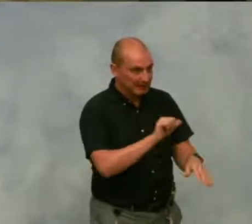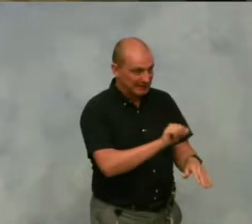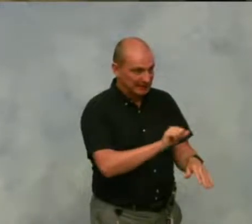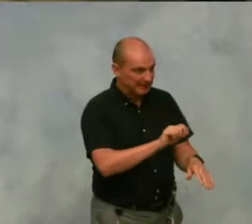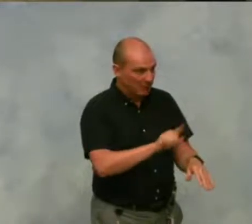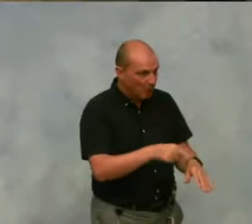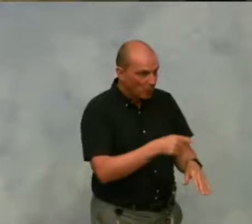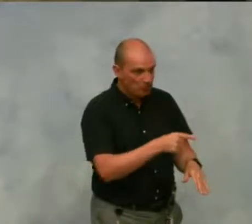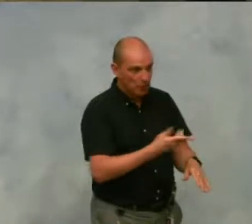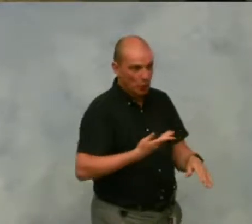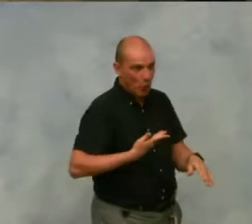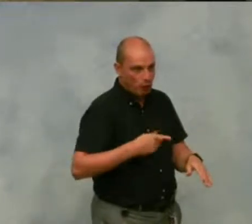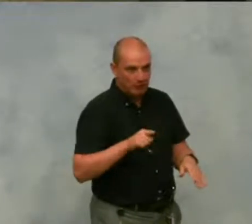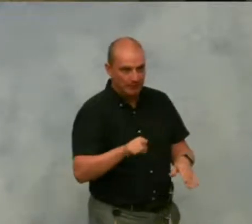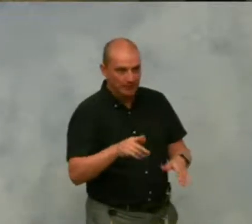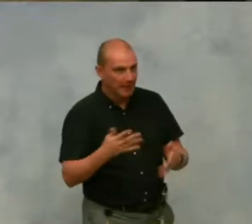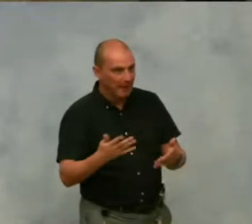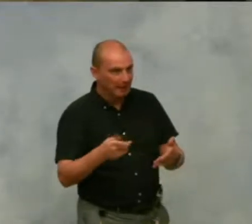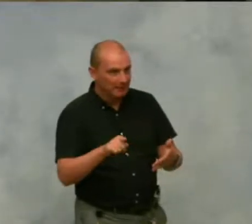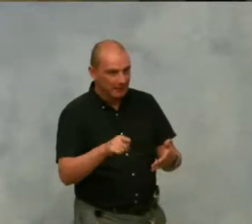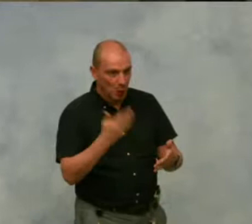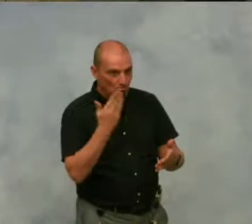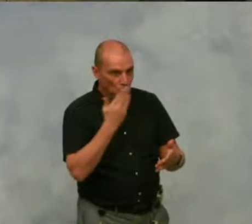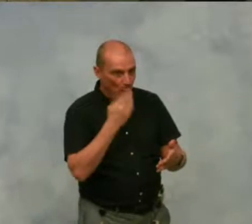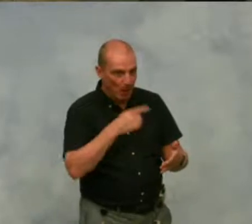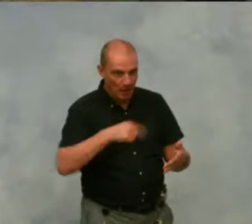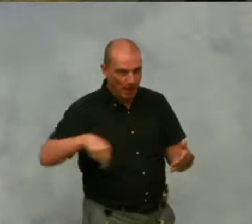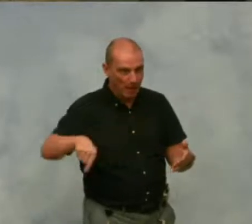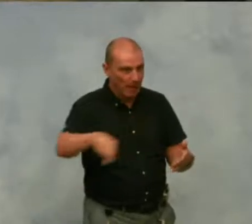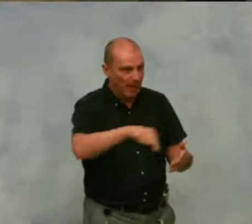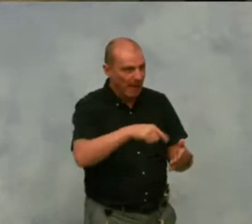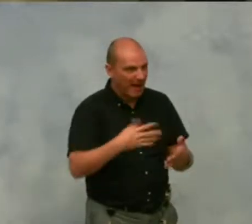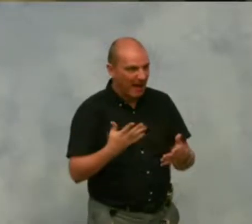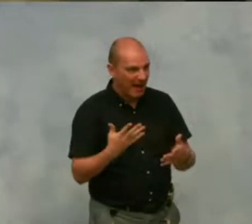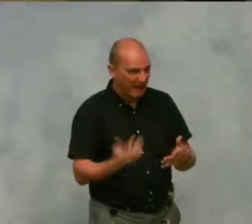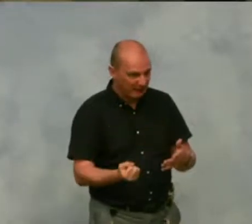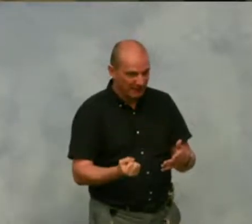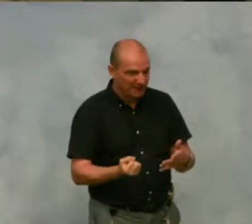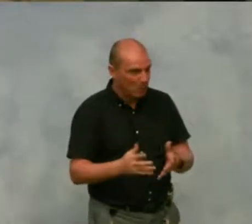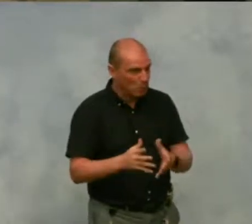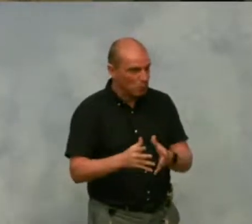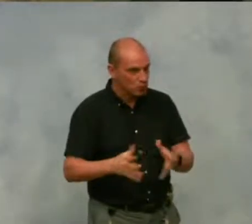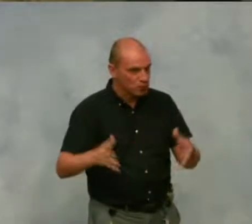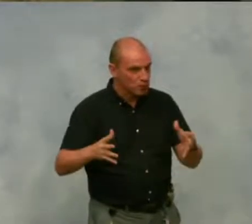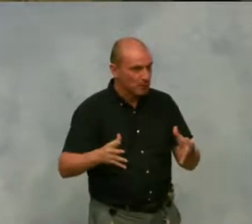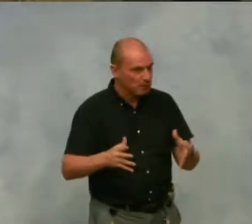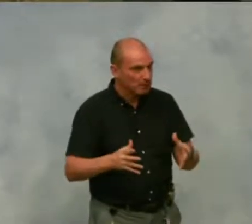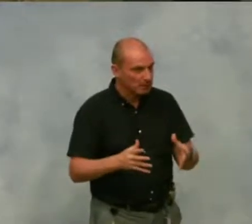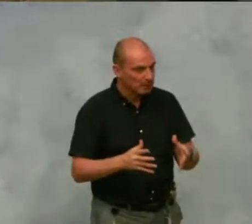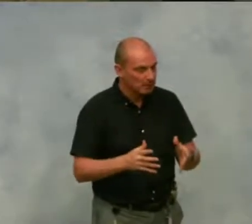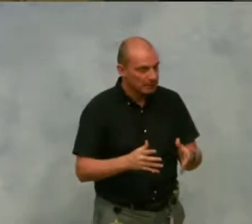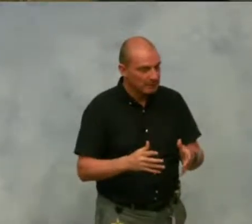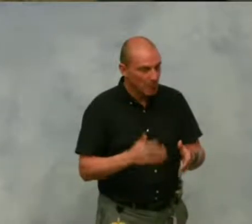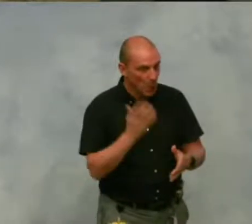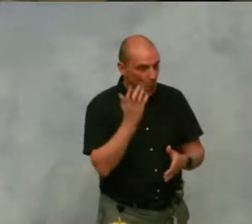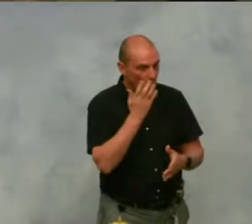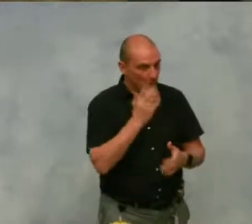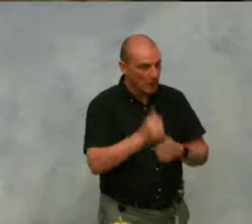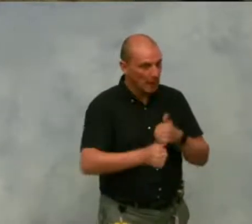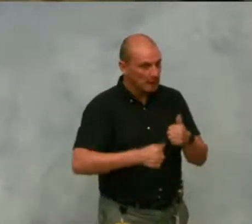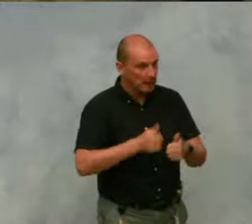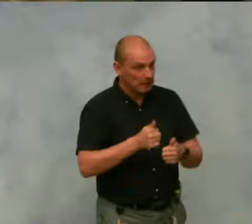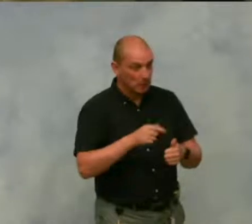odd curricular, so it's quite a feat. Well done. In a similar vein to